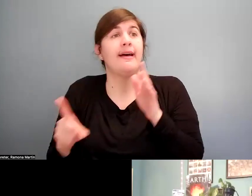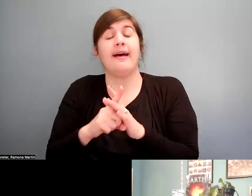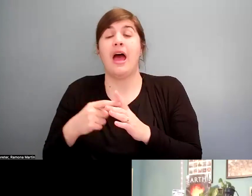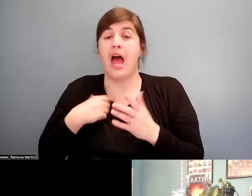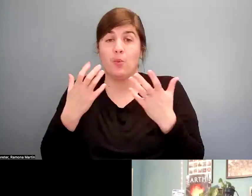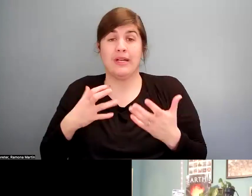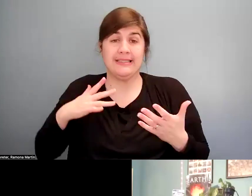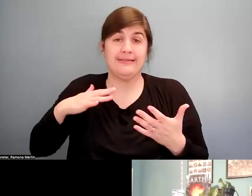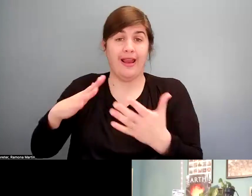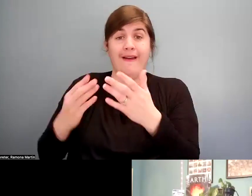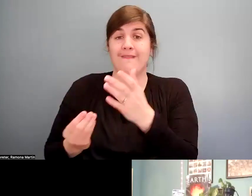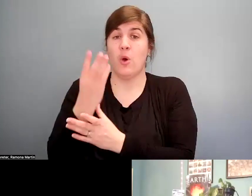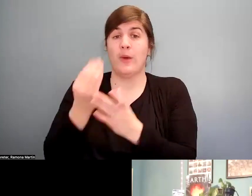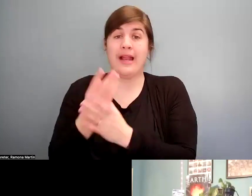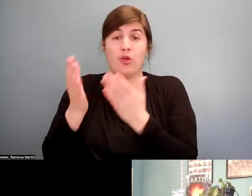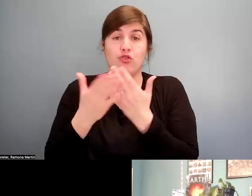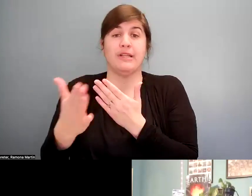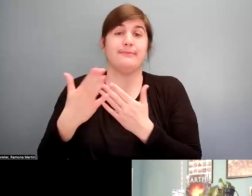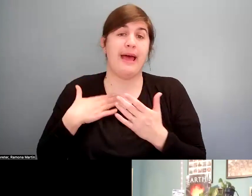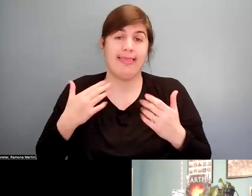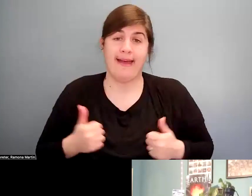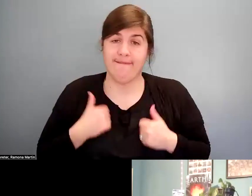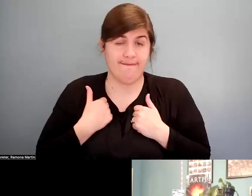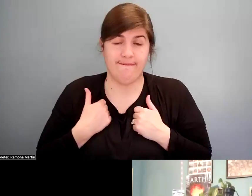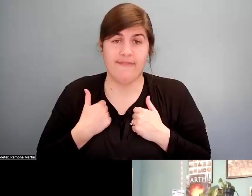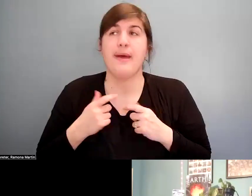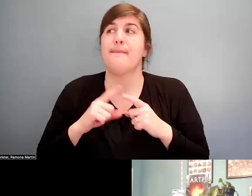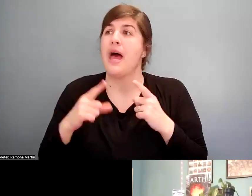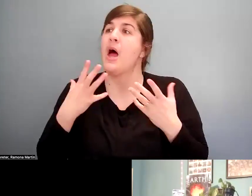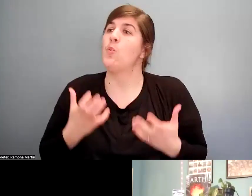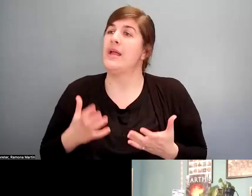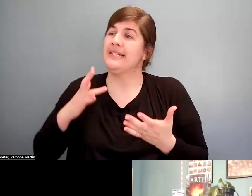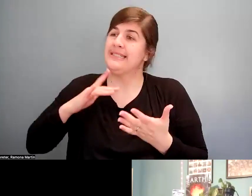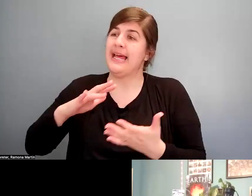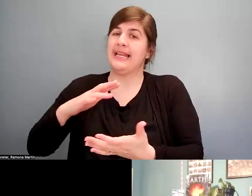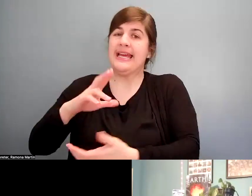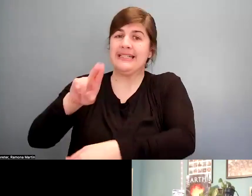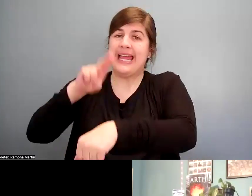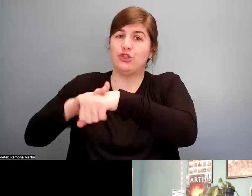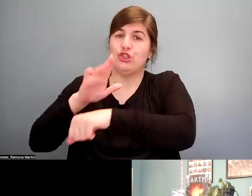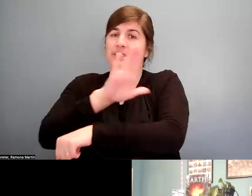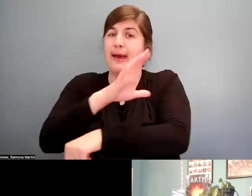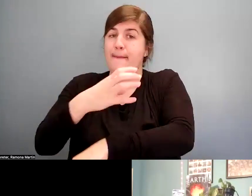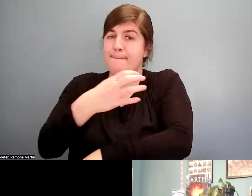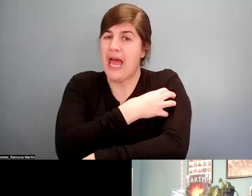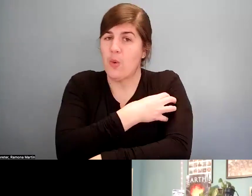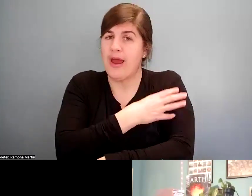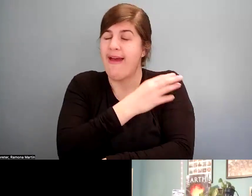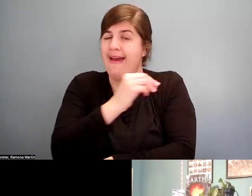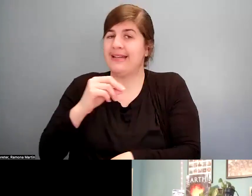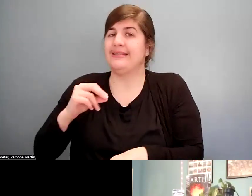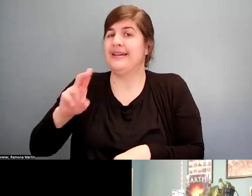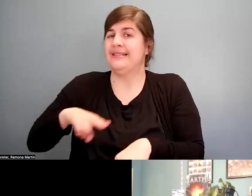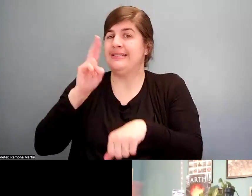study volcanoes for the rest of my life, but I wanted to study the power of nature and natural hazards. So they all come under